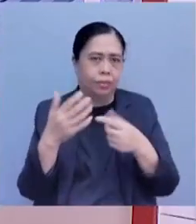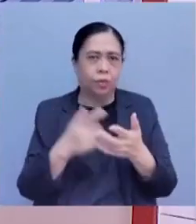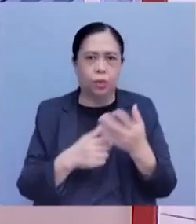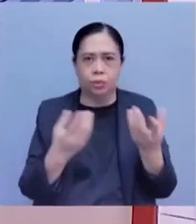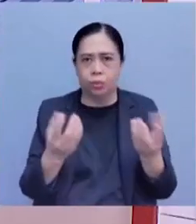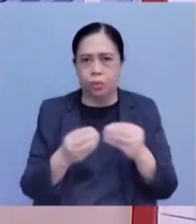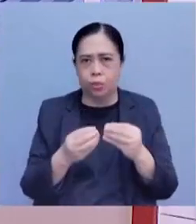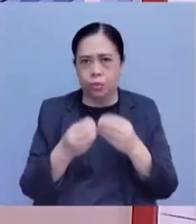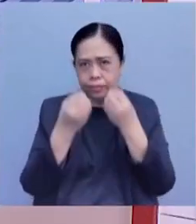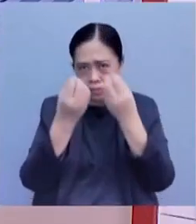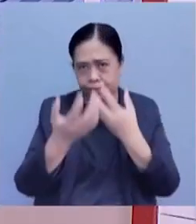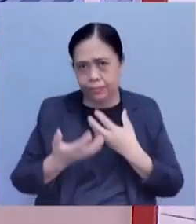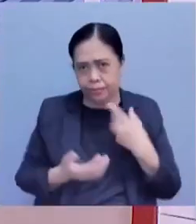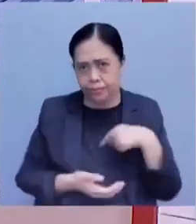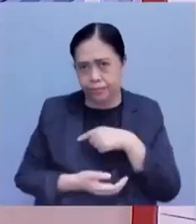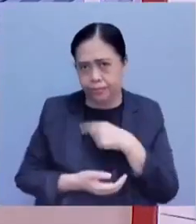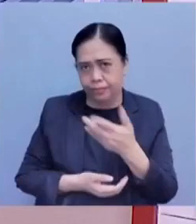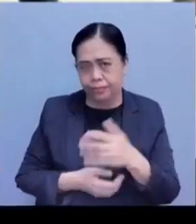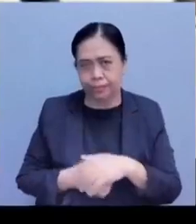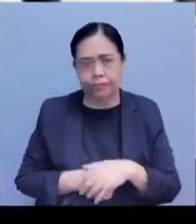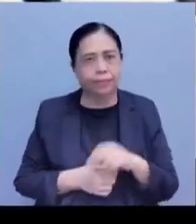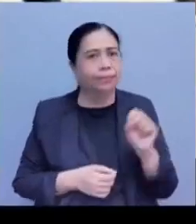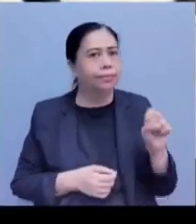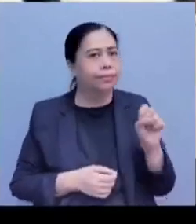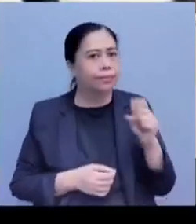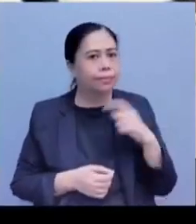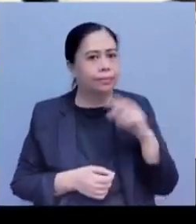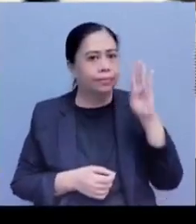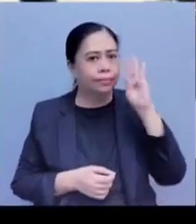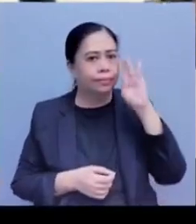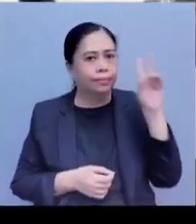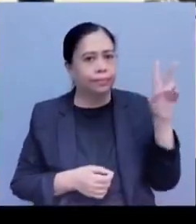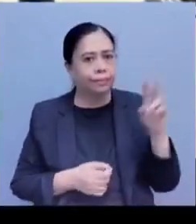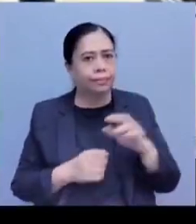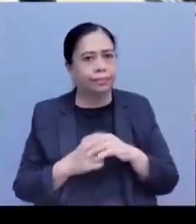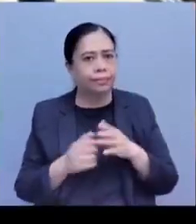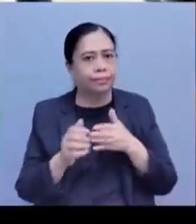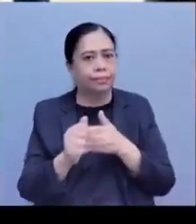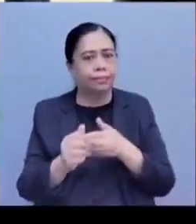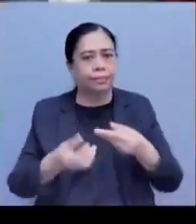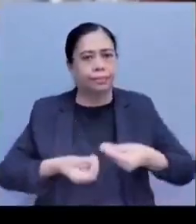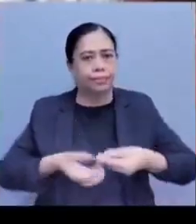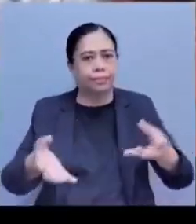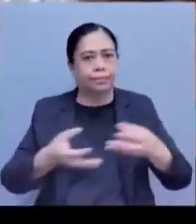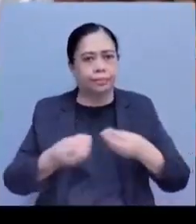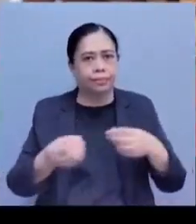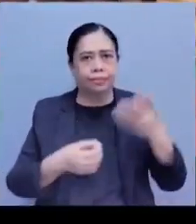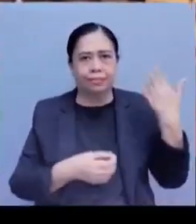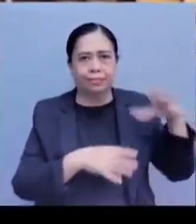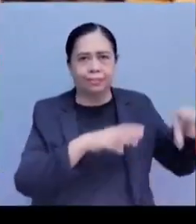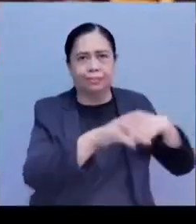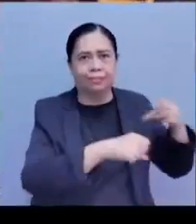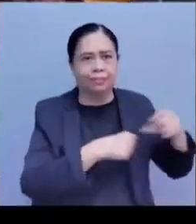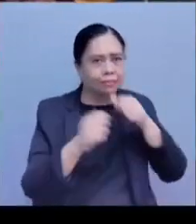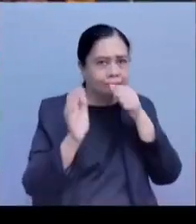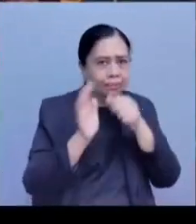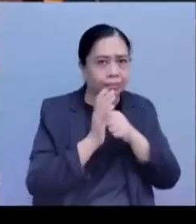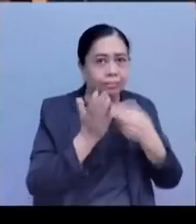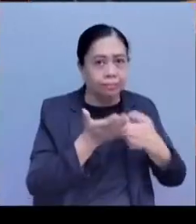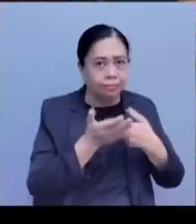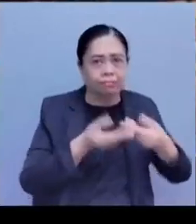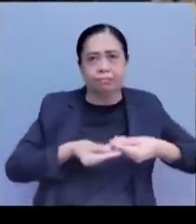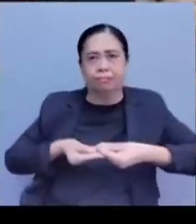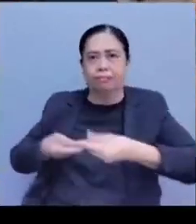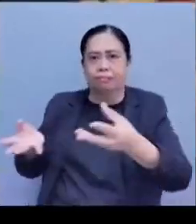tell us? Yes, Carmina, President Ferdinand Marcos Jr. led the distribution of confiscated smuggled rice to some